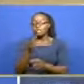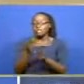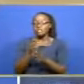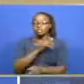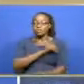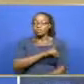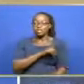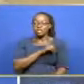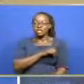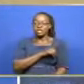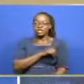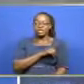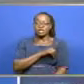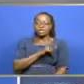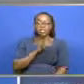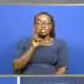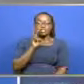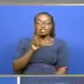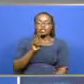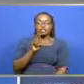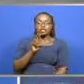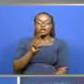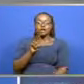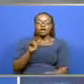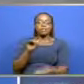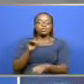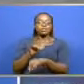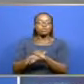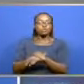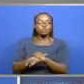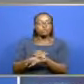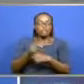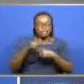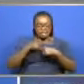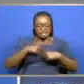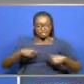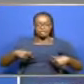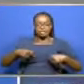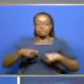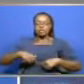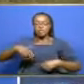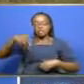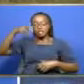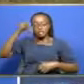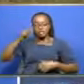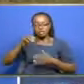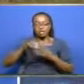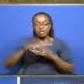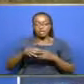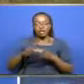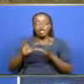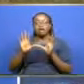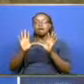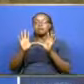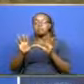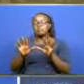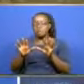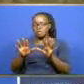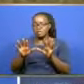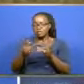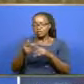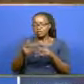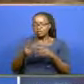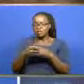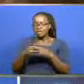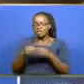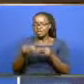you can spot, among others, a good number of wildebeests, zebras and lions, as well as a number of bird species from the comfort